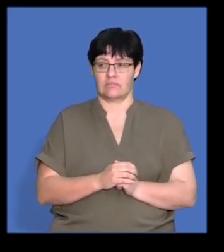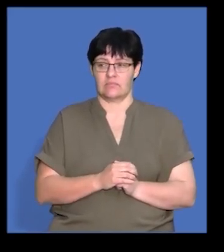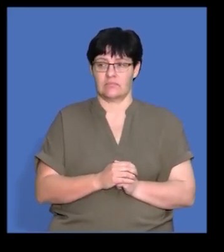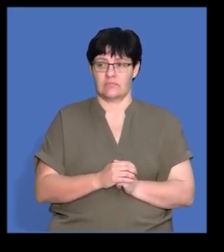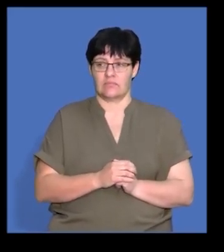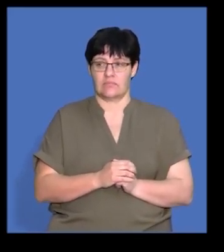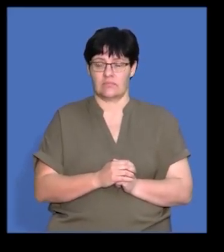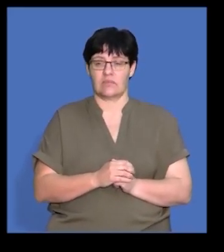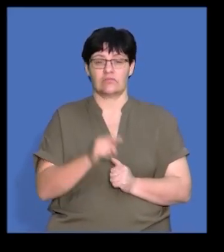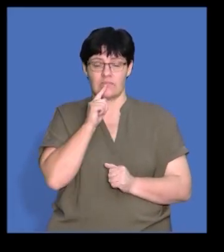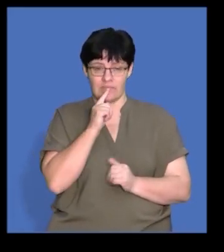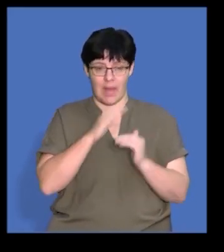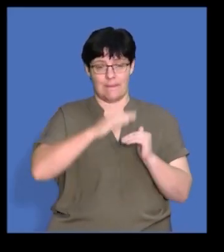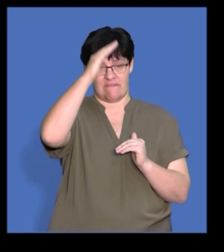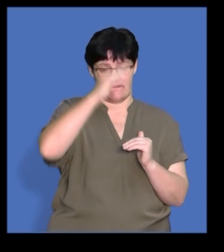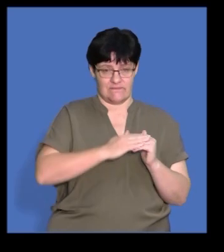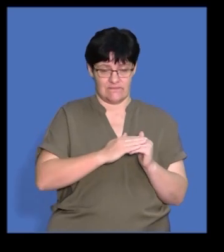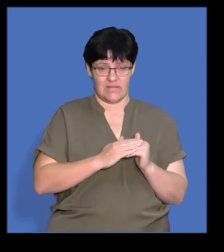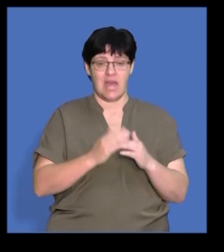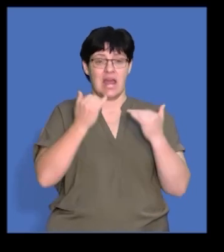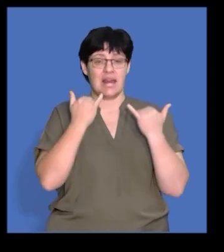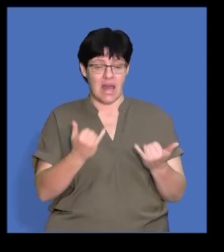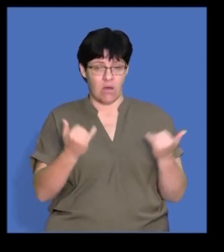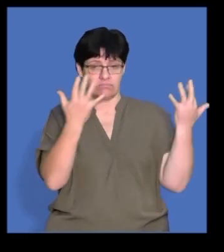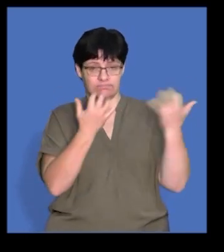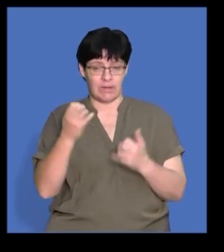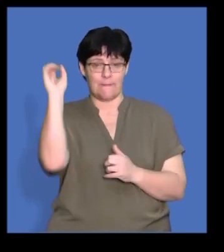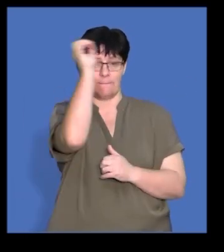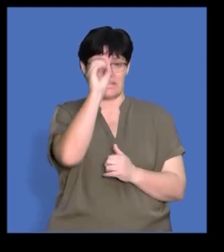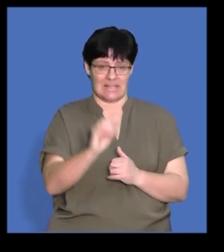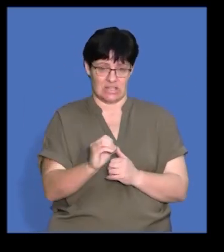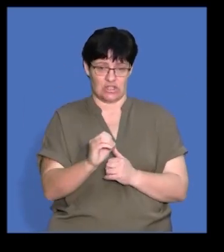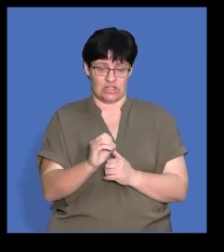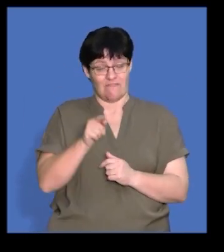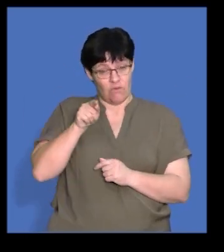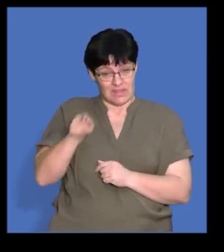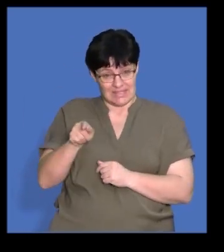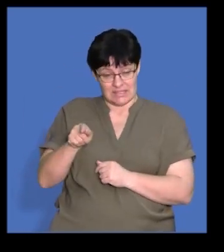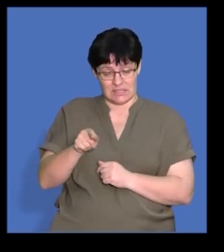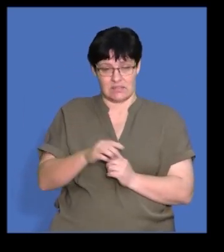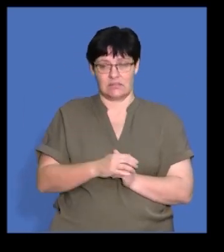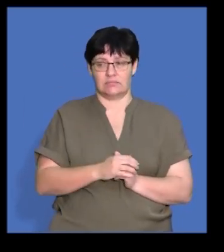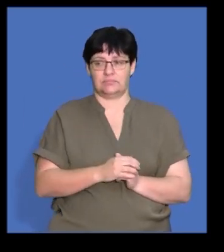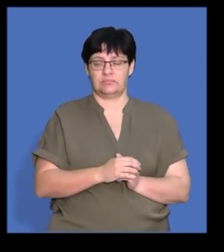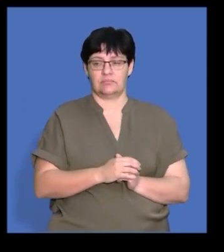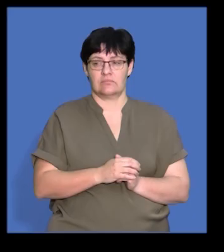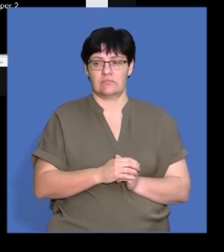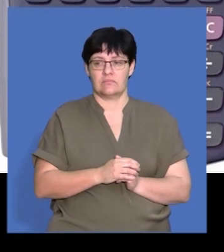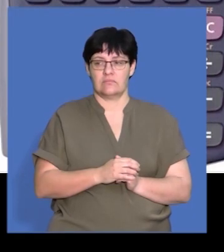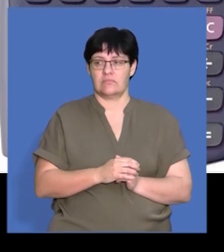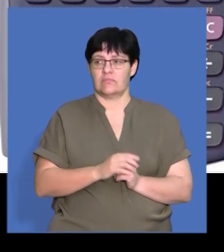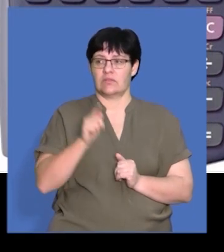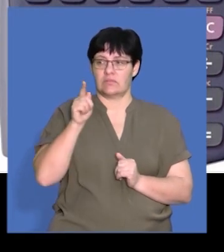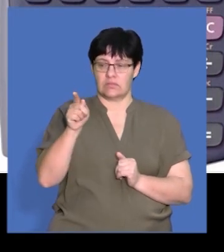So that's the amount above. Then I'm going to work out my percentage of that. So on my